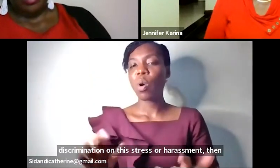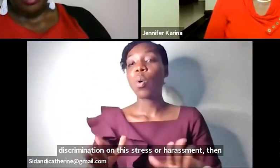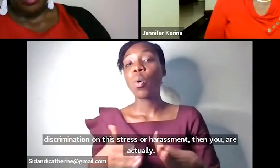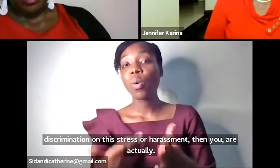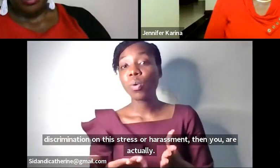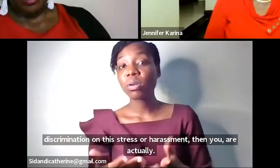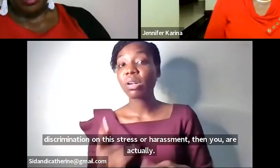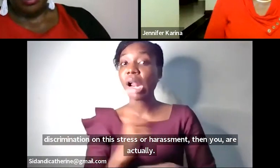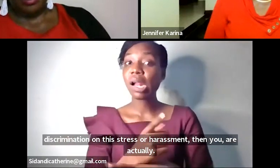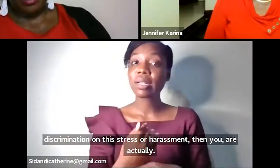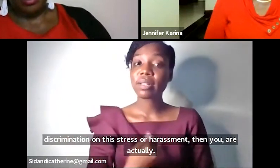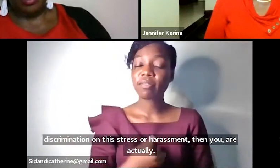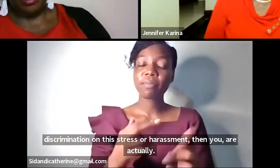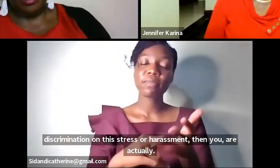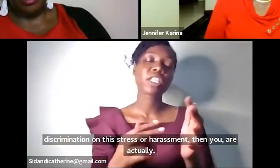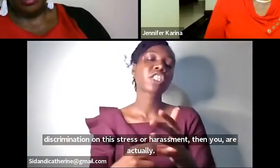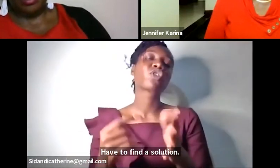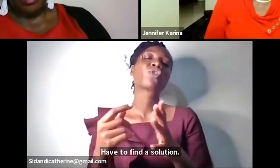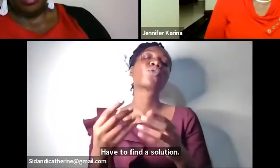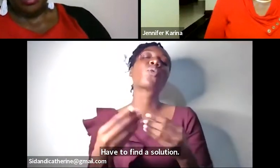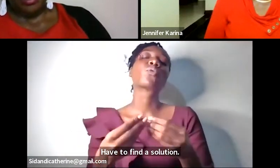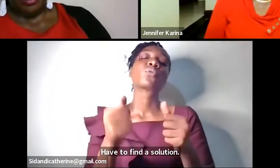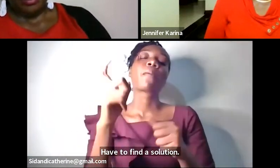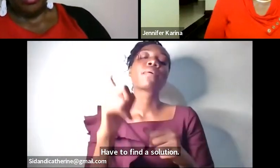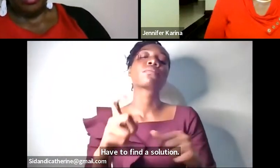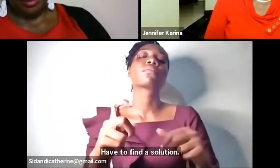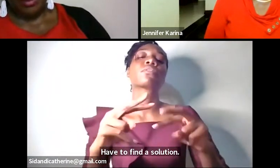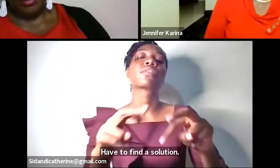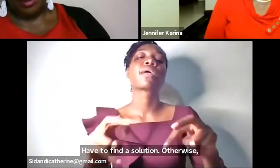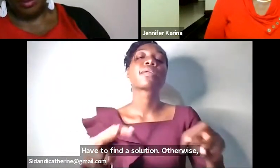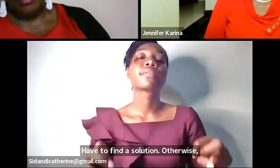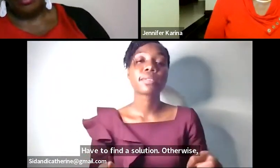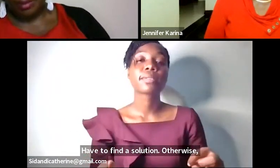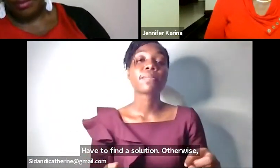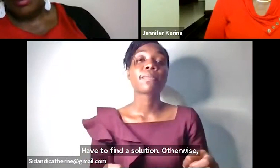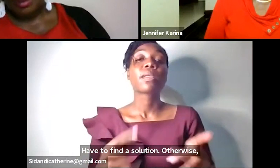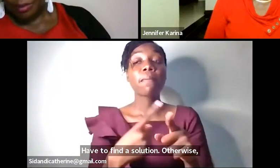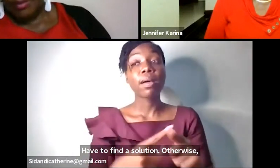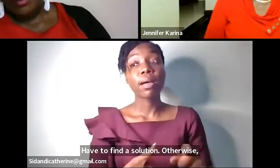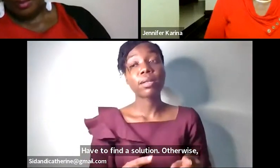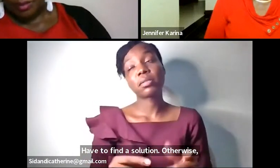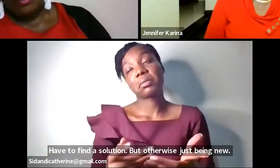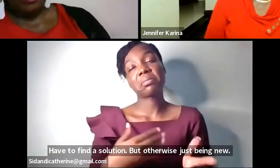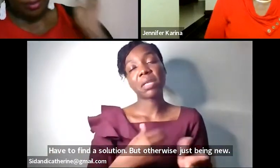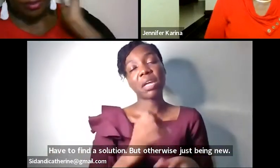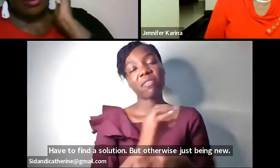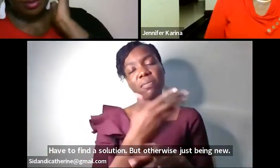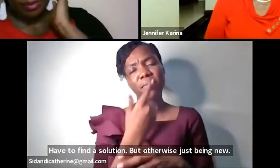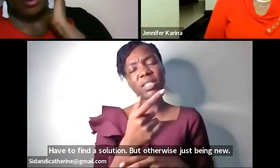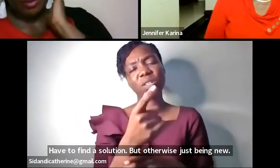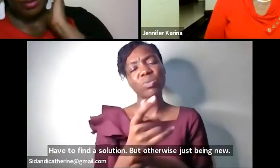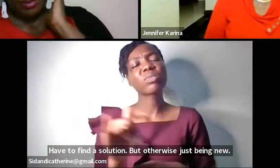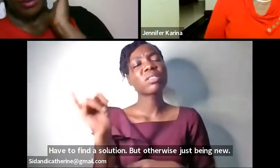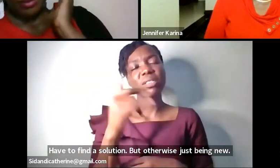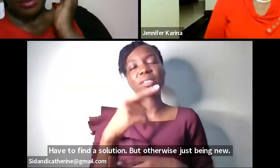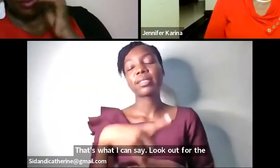to find a solution for that. Otherwise, it's just being you. That's what I can say. Look out for